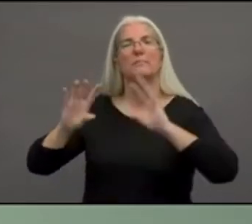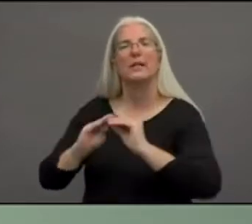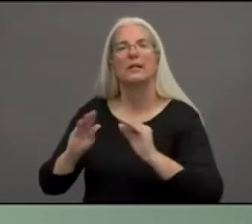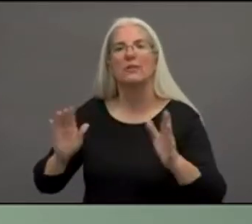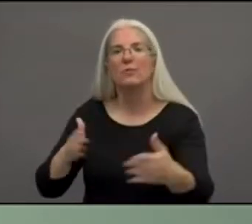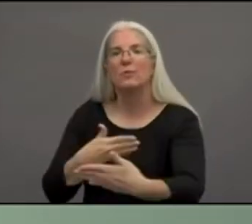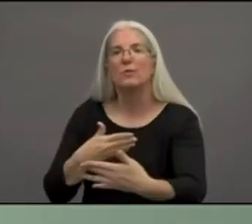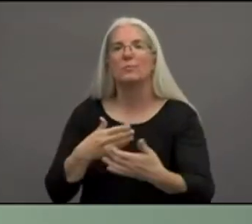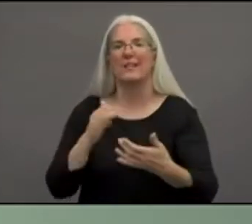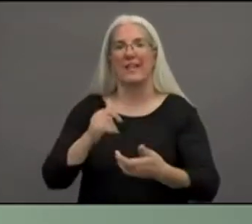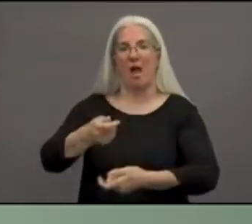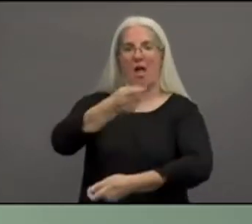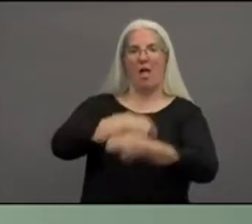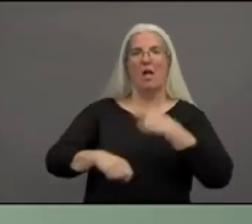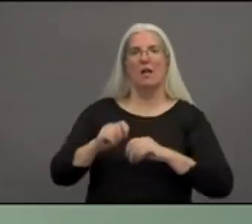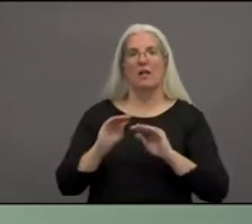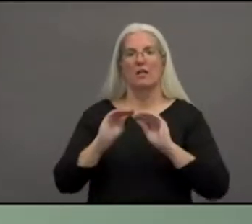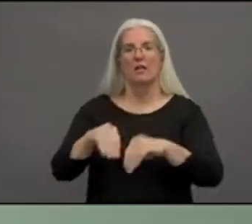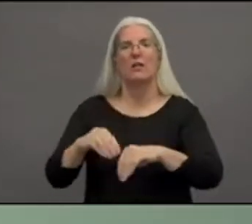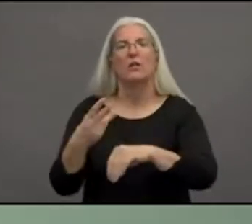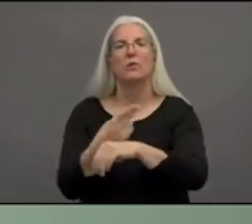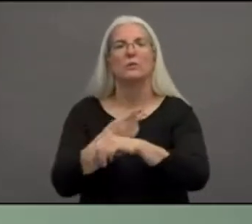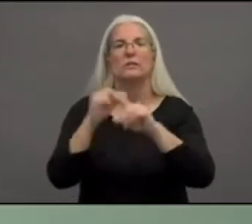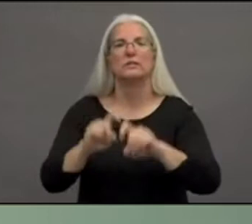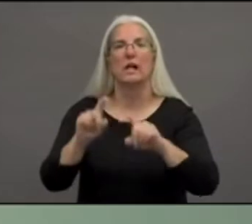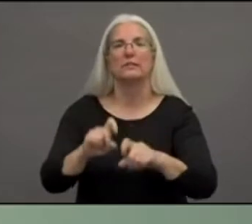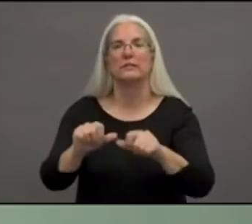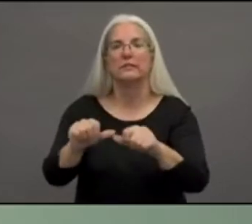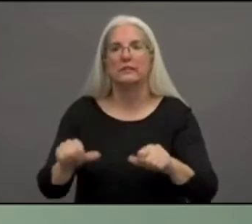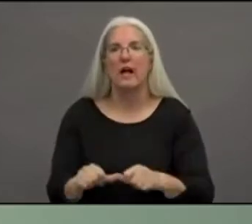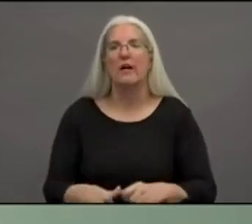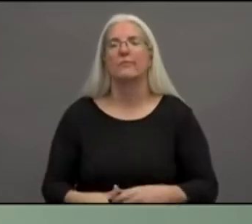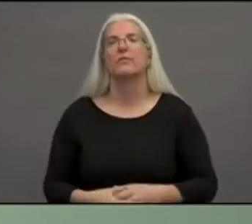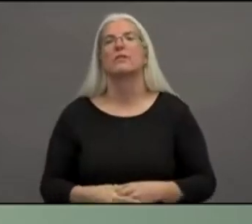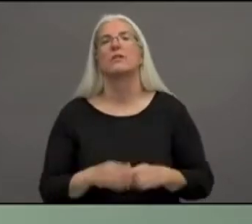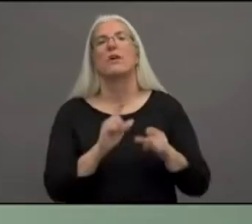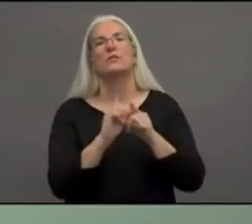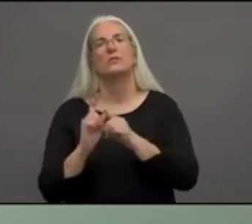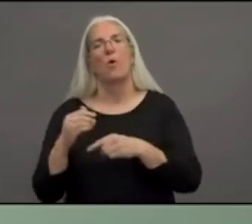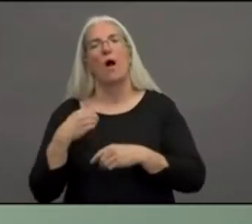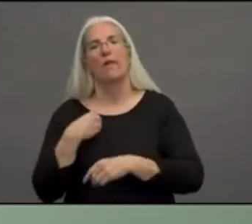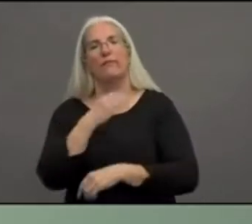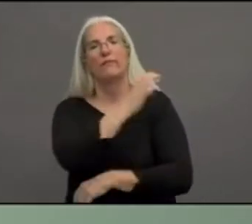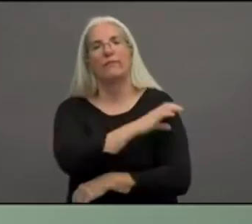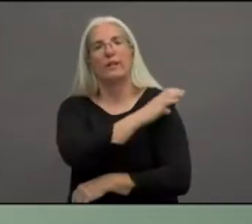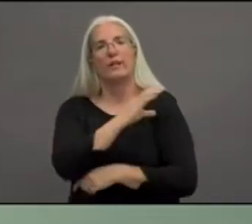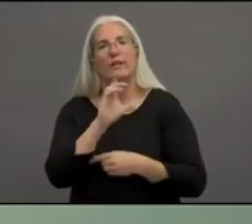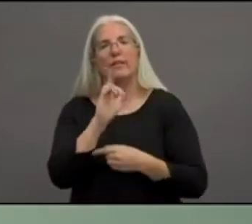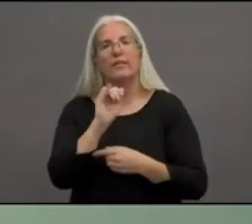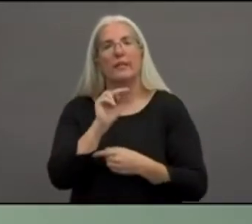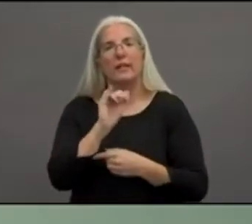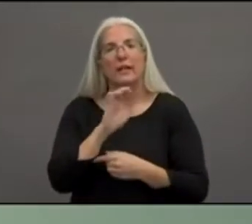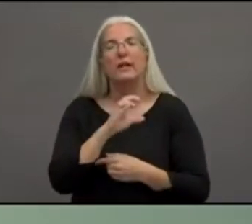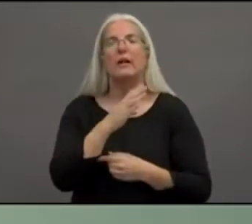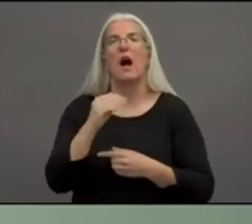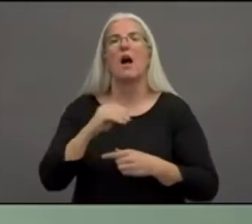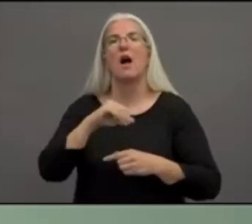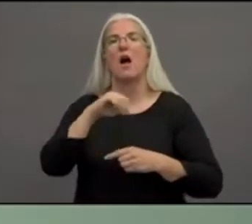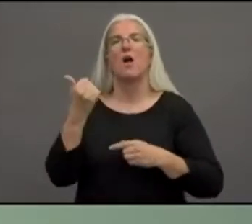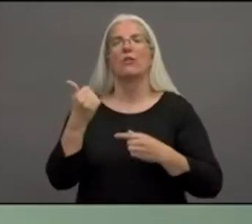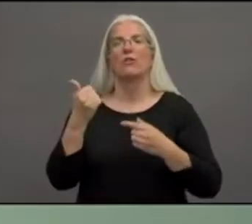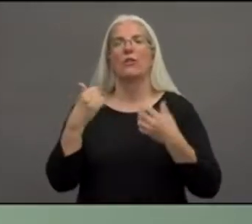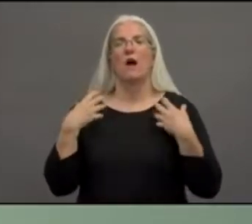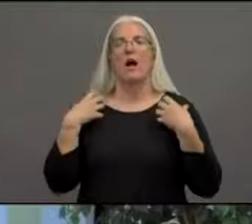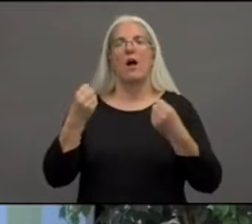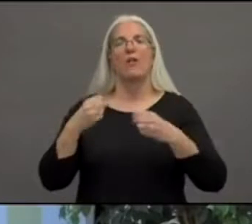well as our clinics and other health providers that continue to do the test at their regular